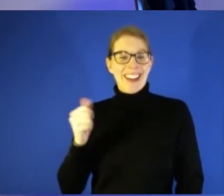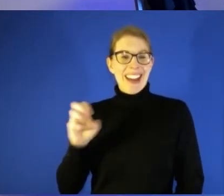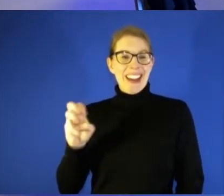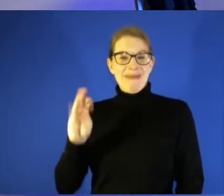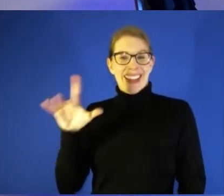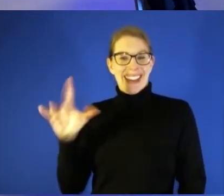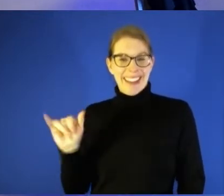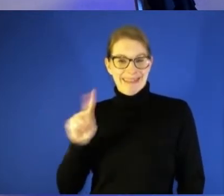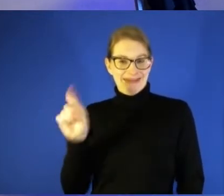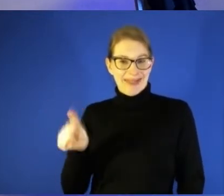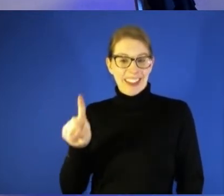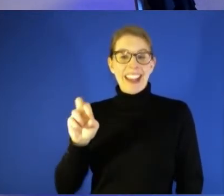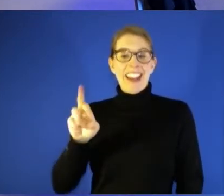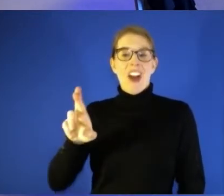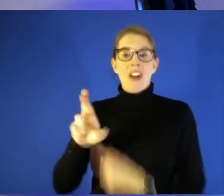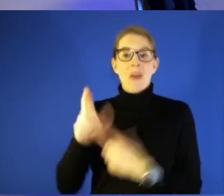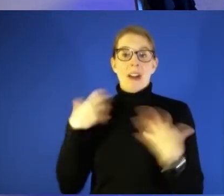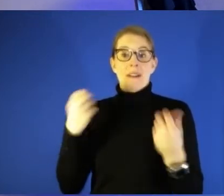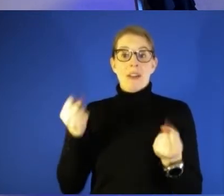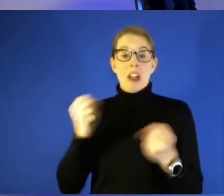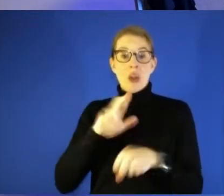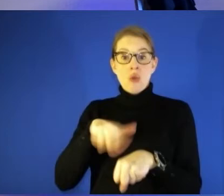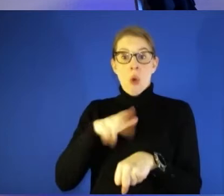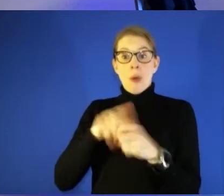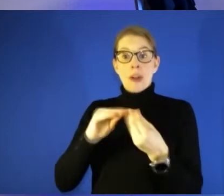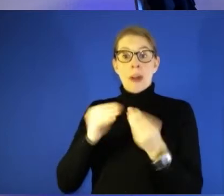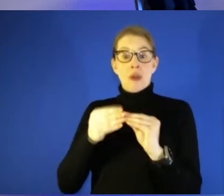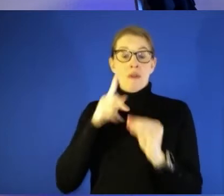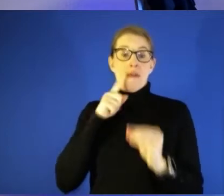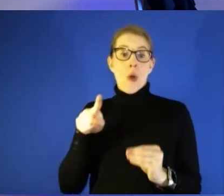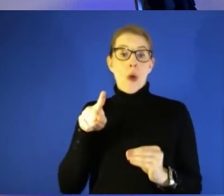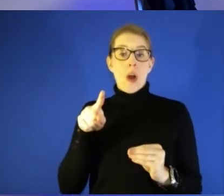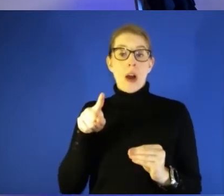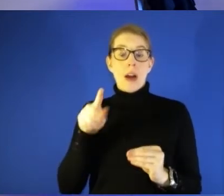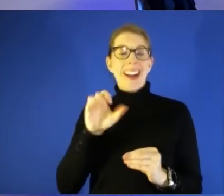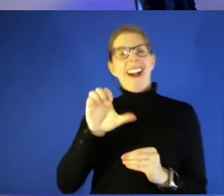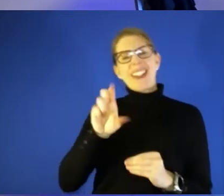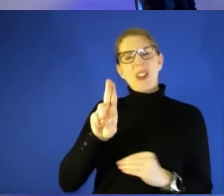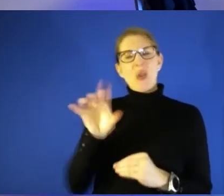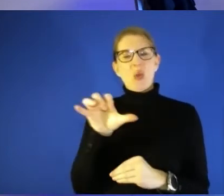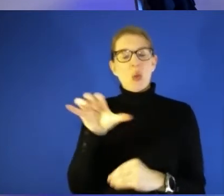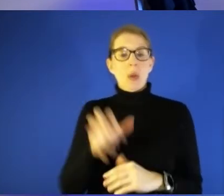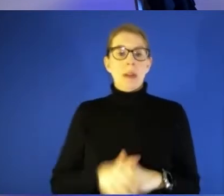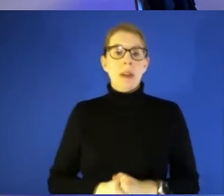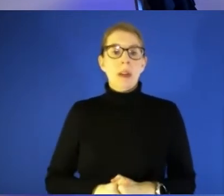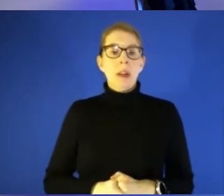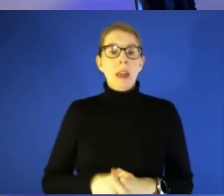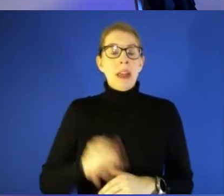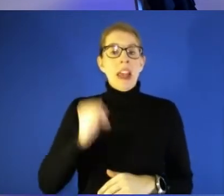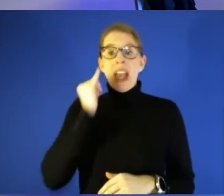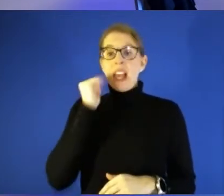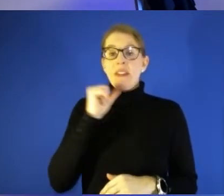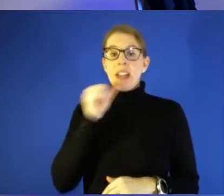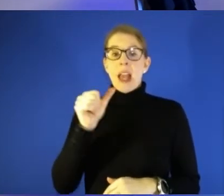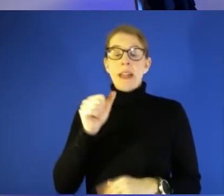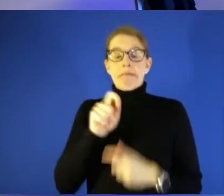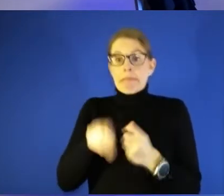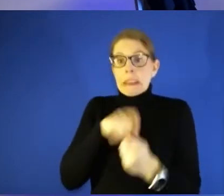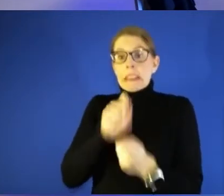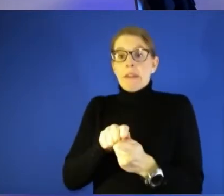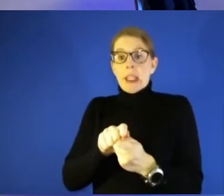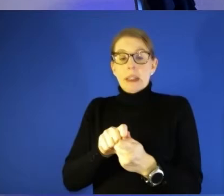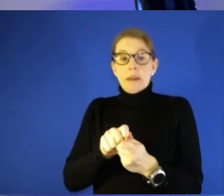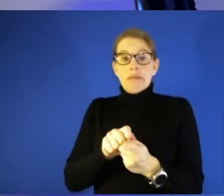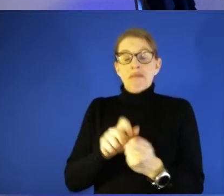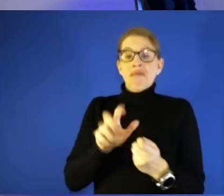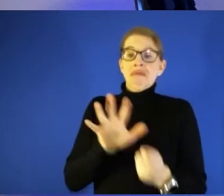numbers in ER and ICU, what are normal numbers in those places? You know, even if you're not super specific, I mean, heightened,